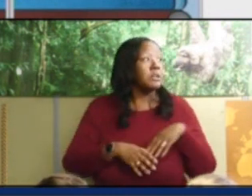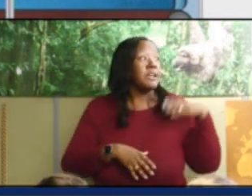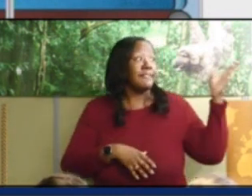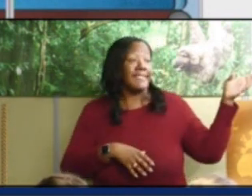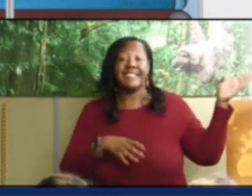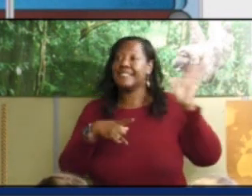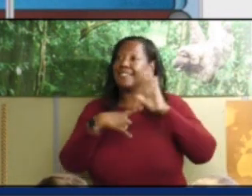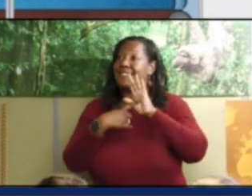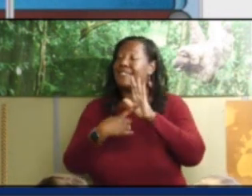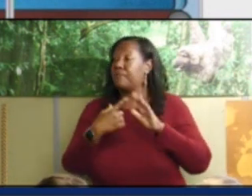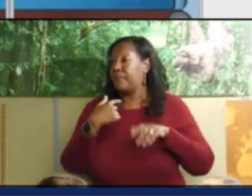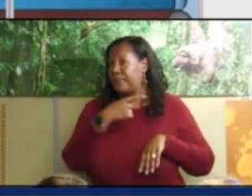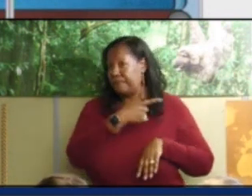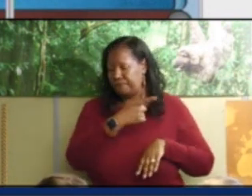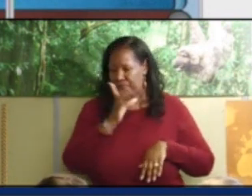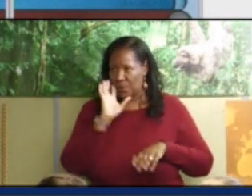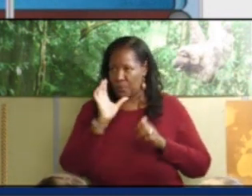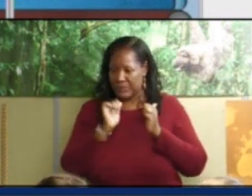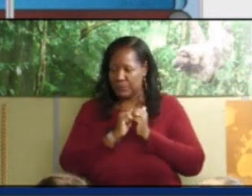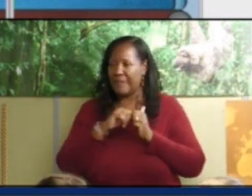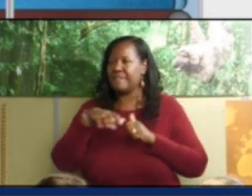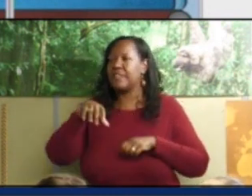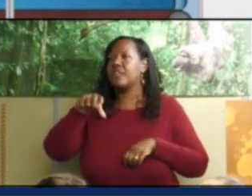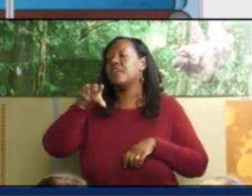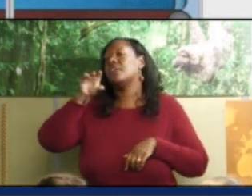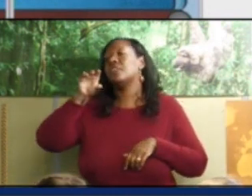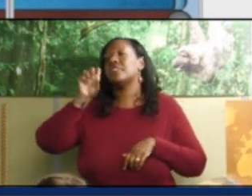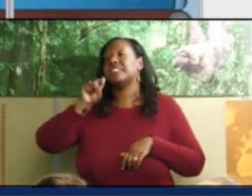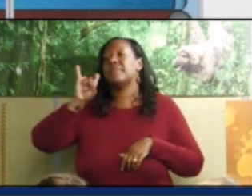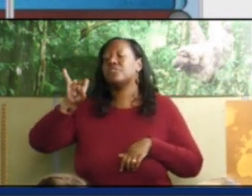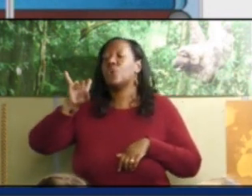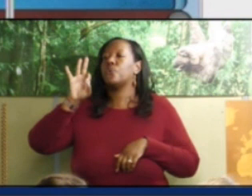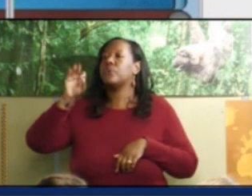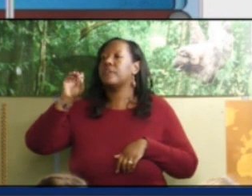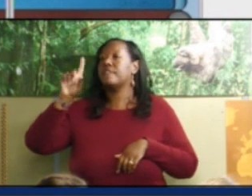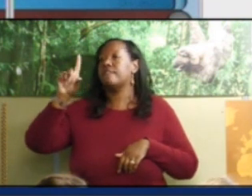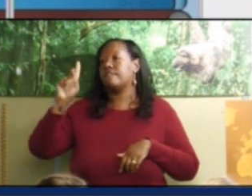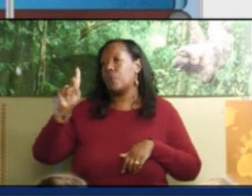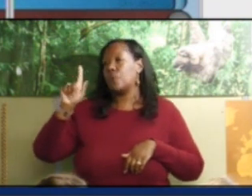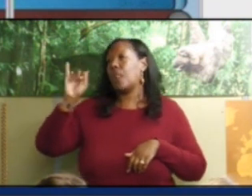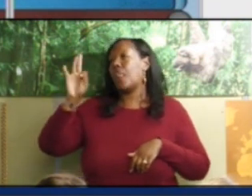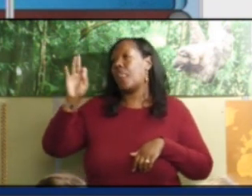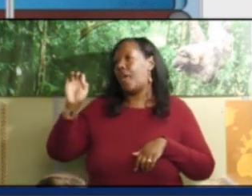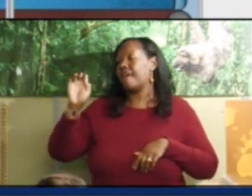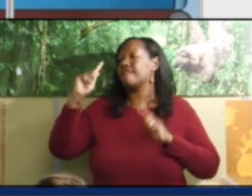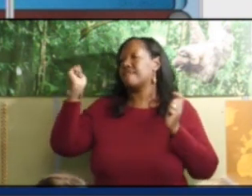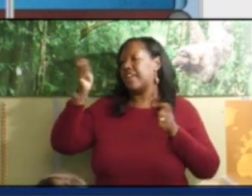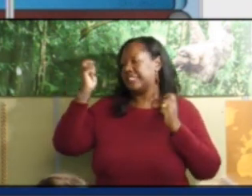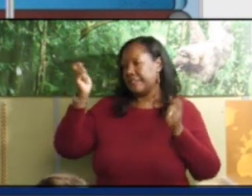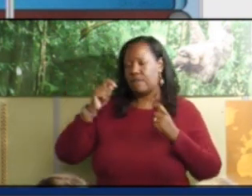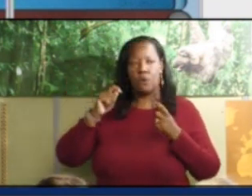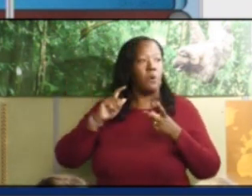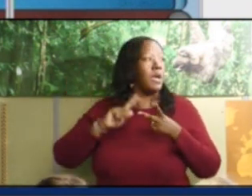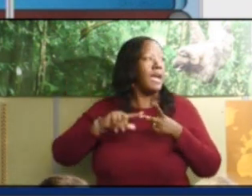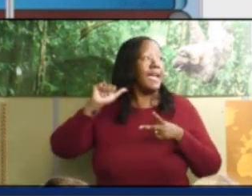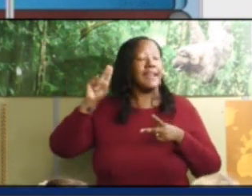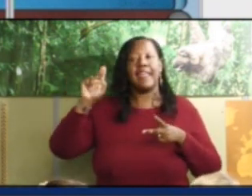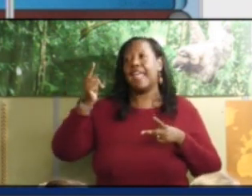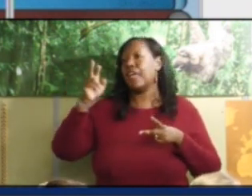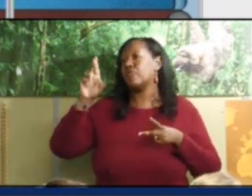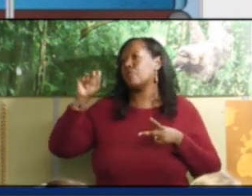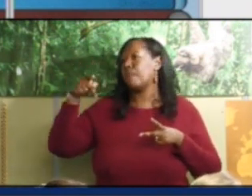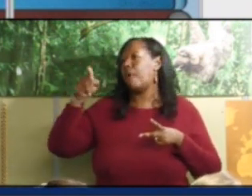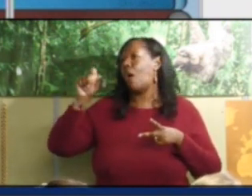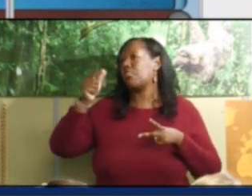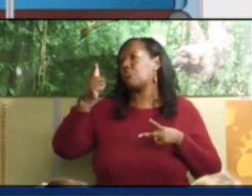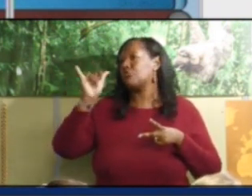on with the Smithsonian Folklife Festival and the American Anthropological Association. It's an exhibition called World on the Move